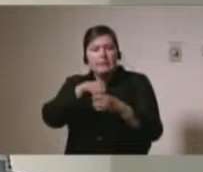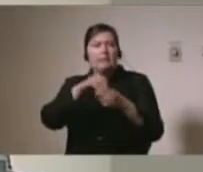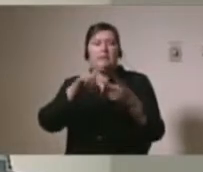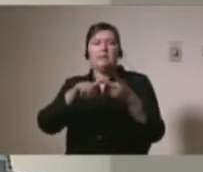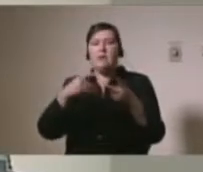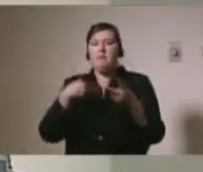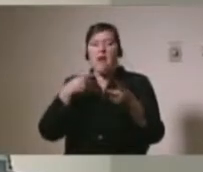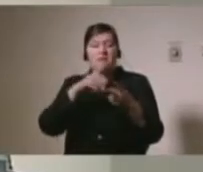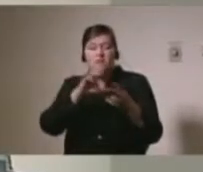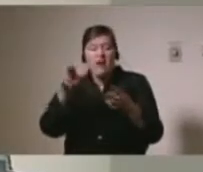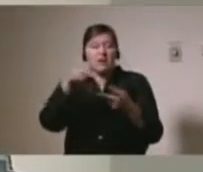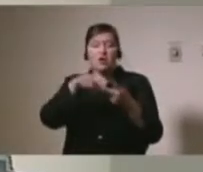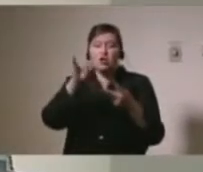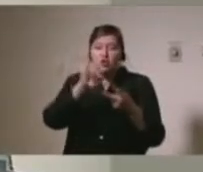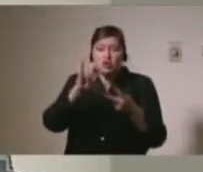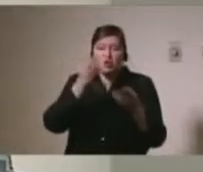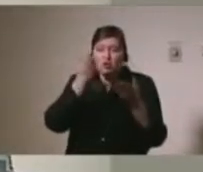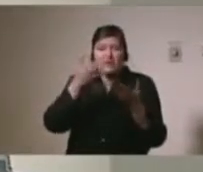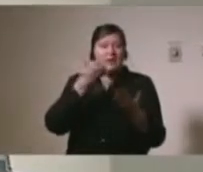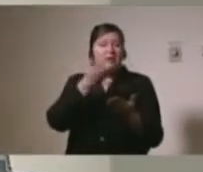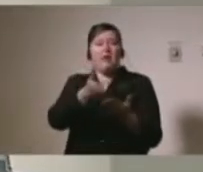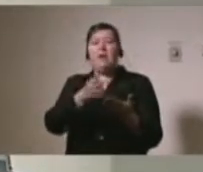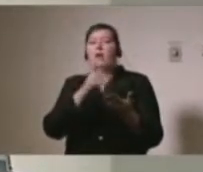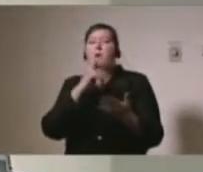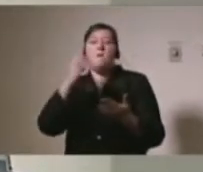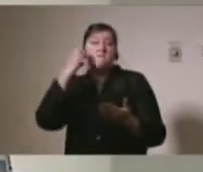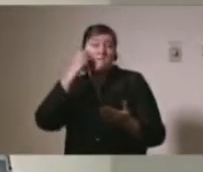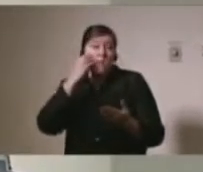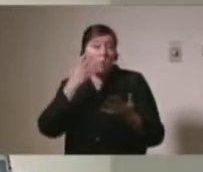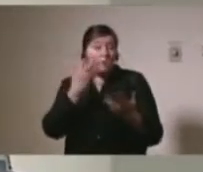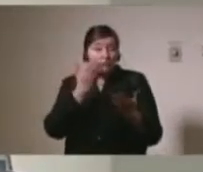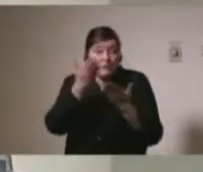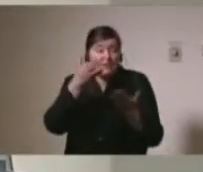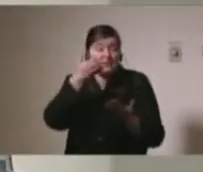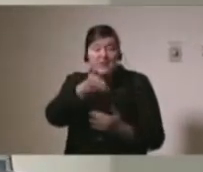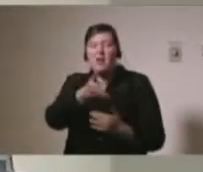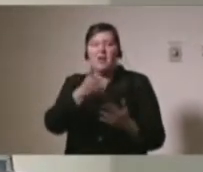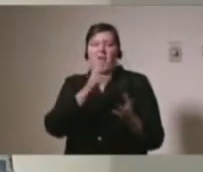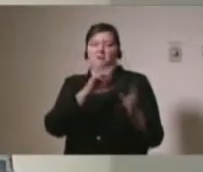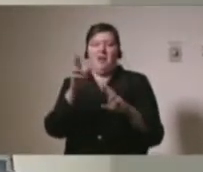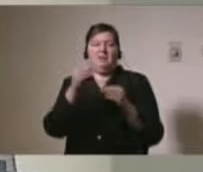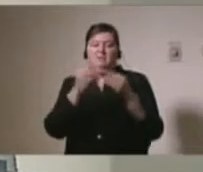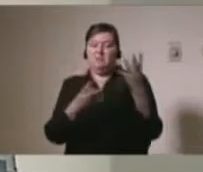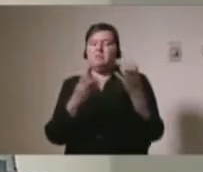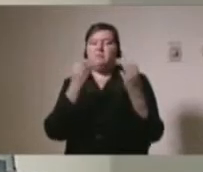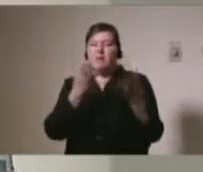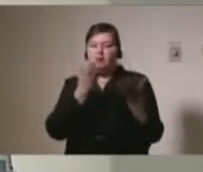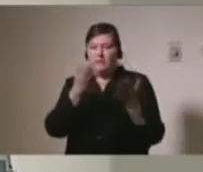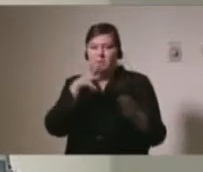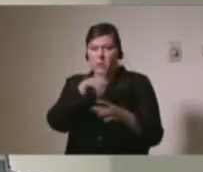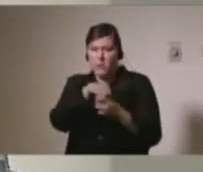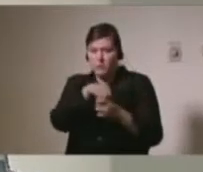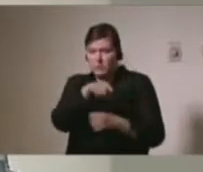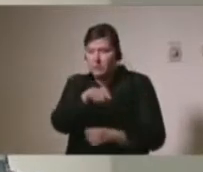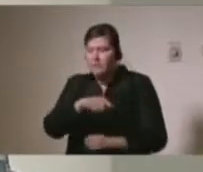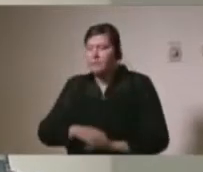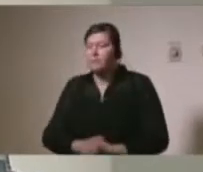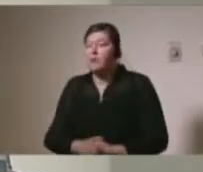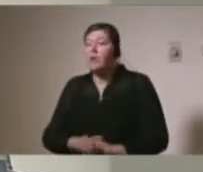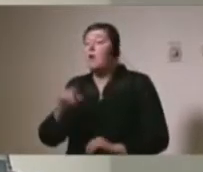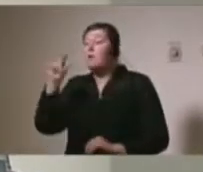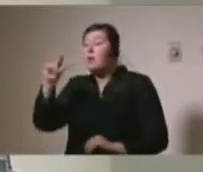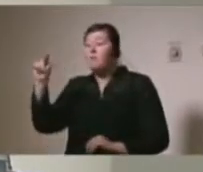and insurance services are sold. The group also provides government services, for